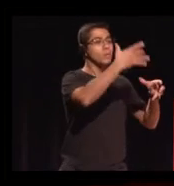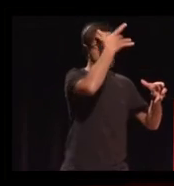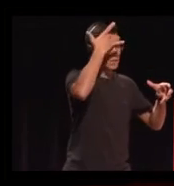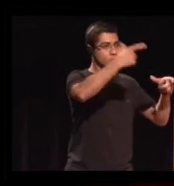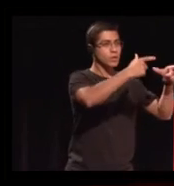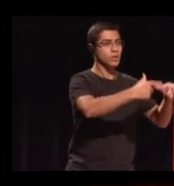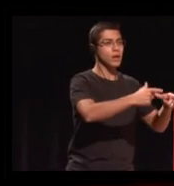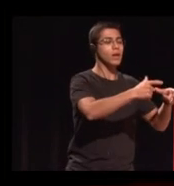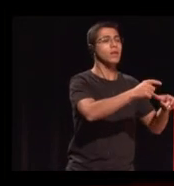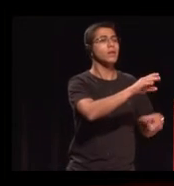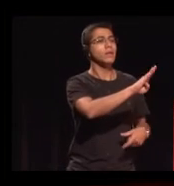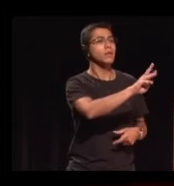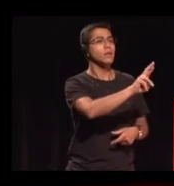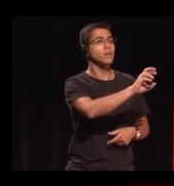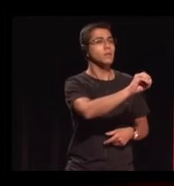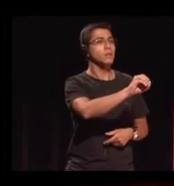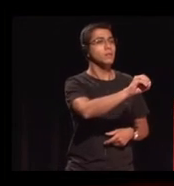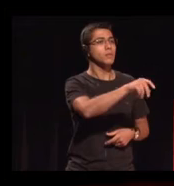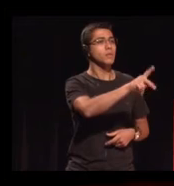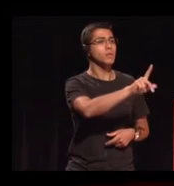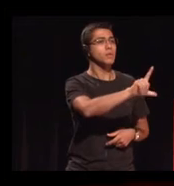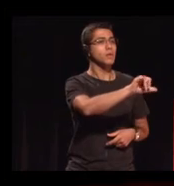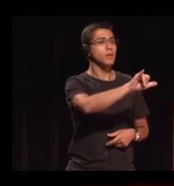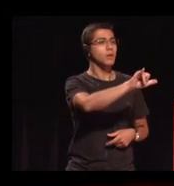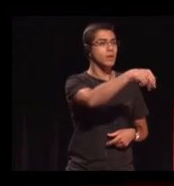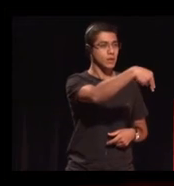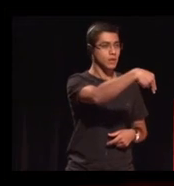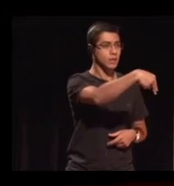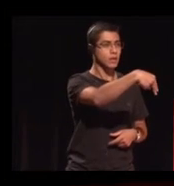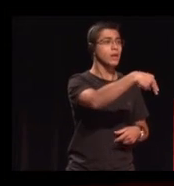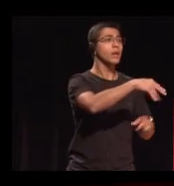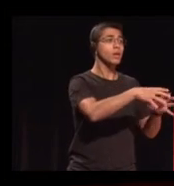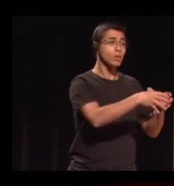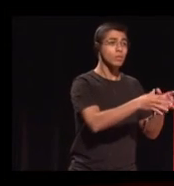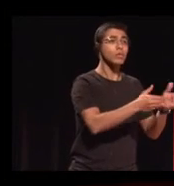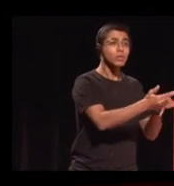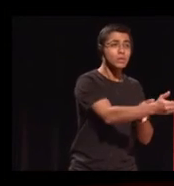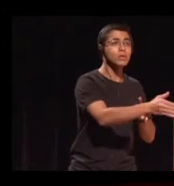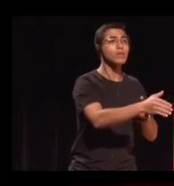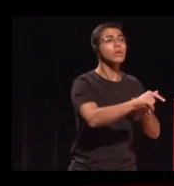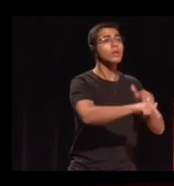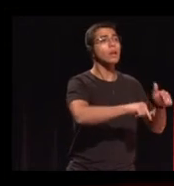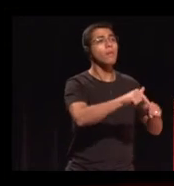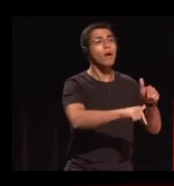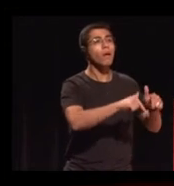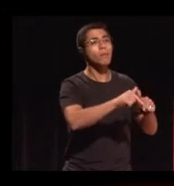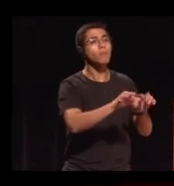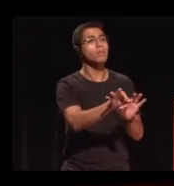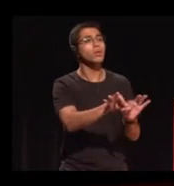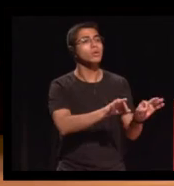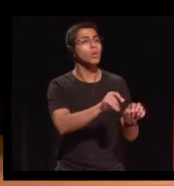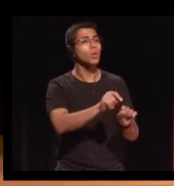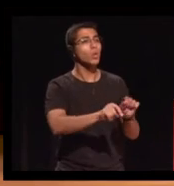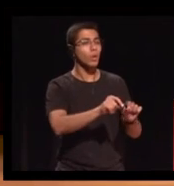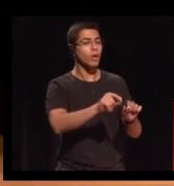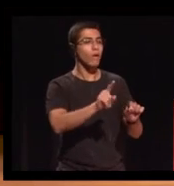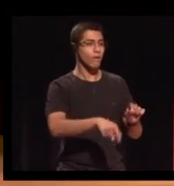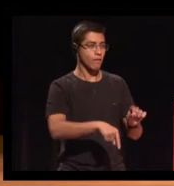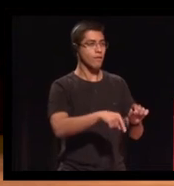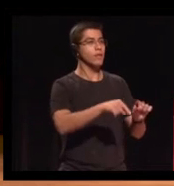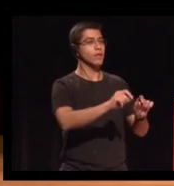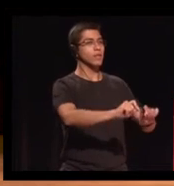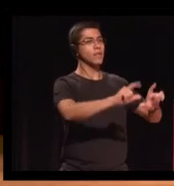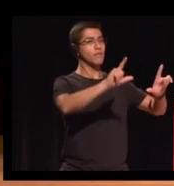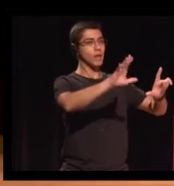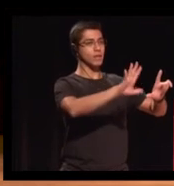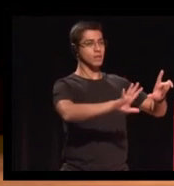project they called OpenBCI, which is a brain-computer interface that is compatible with Arduino. And so